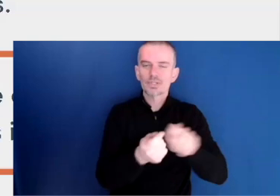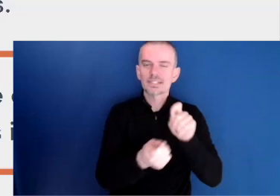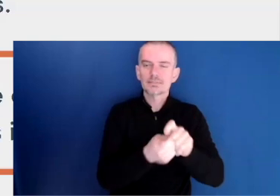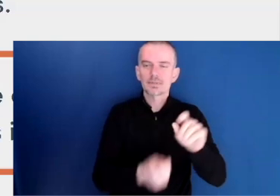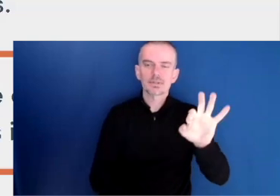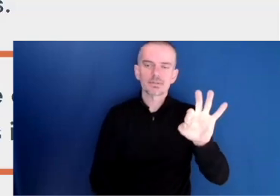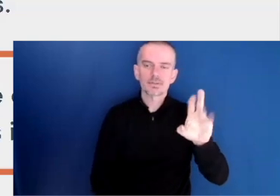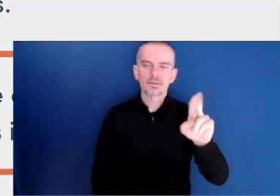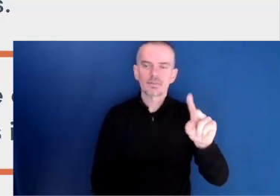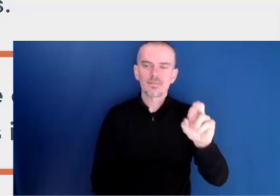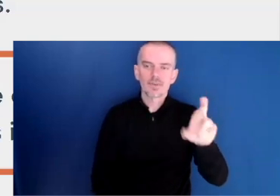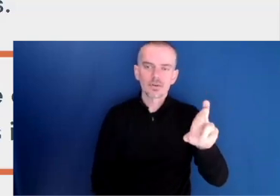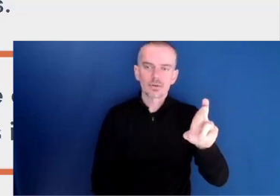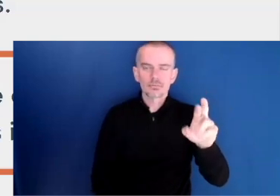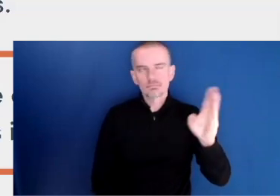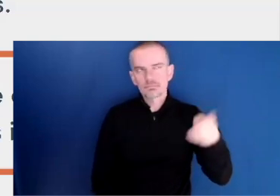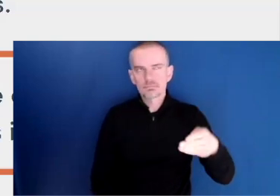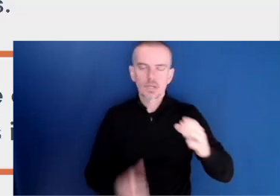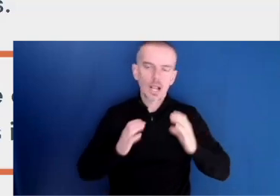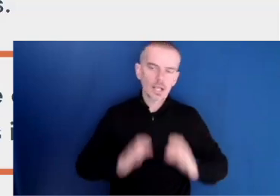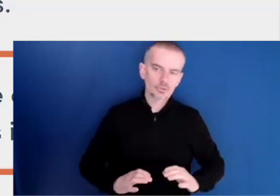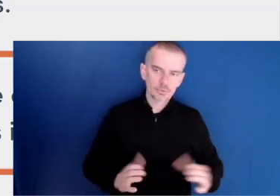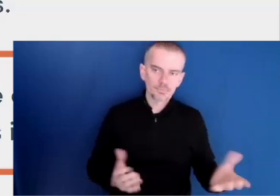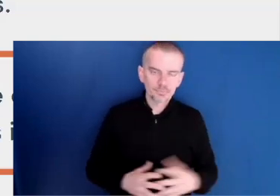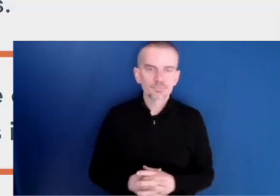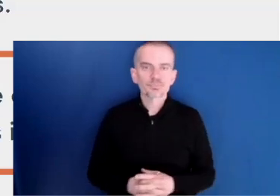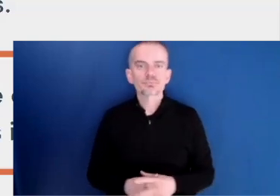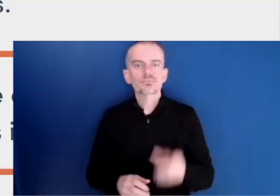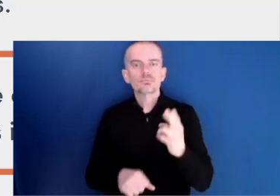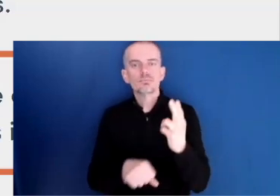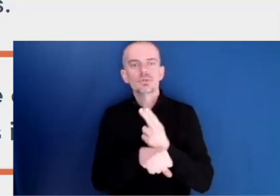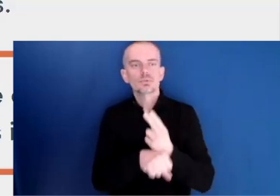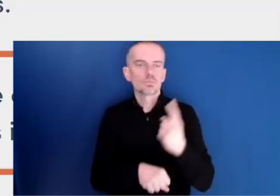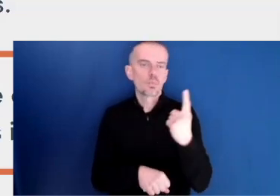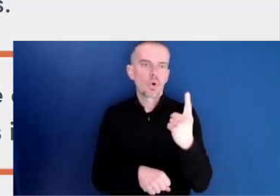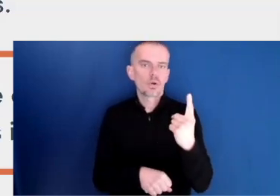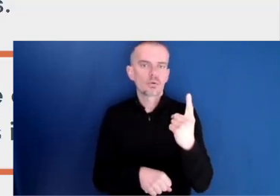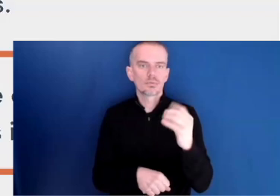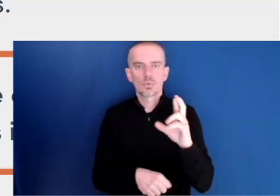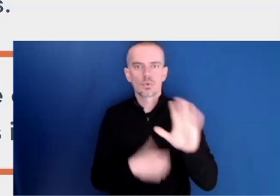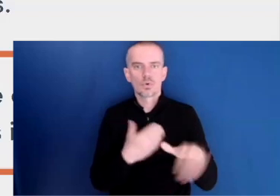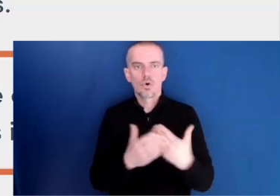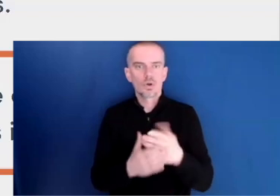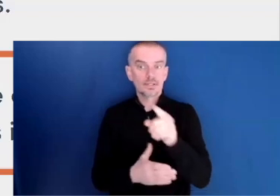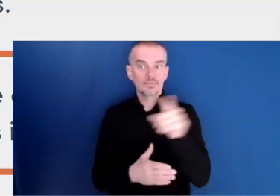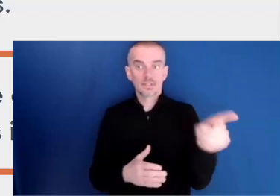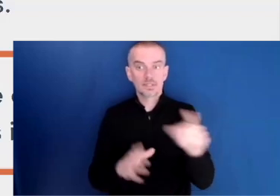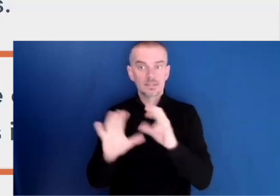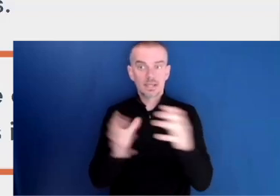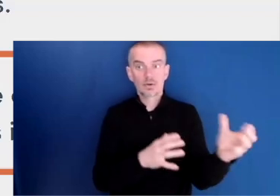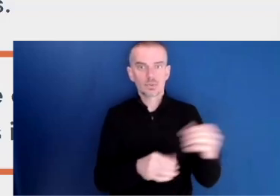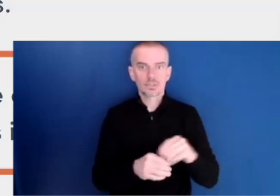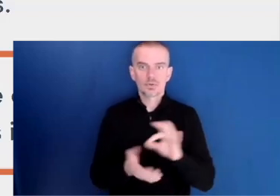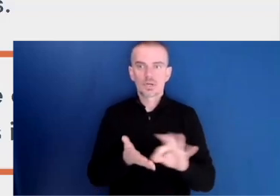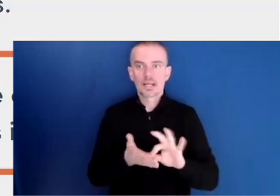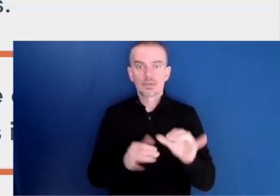customer. So you can use one or all of these tracking categories within your accounting system to make things a little